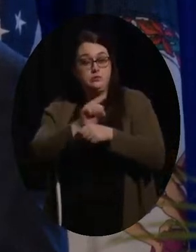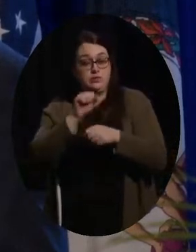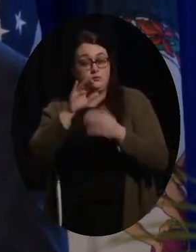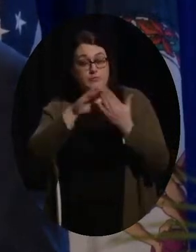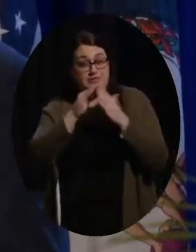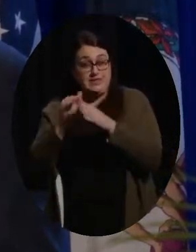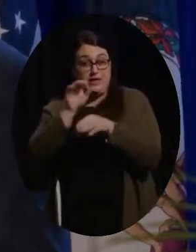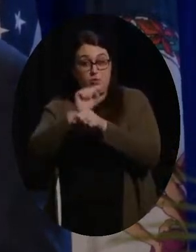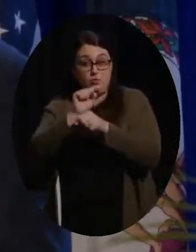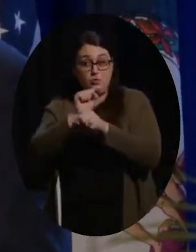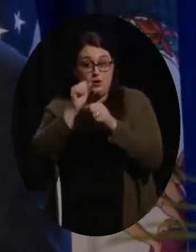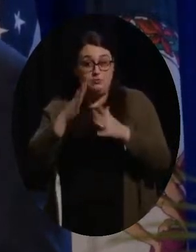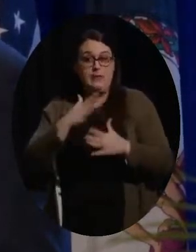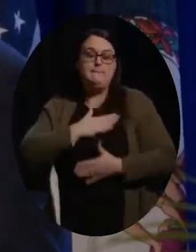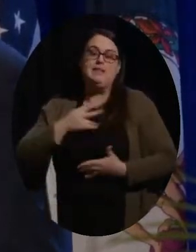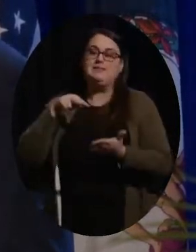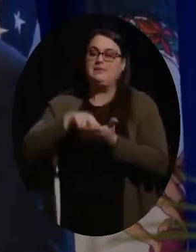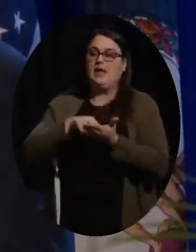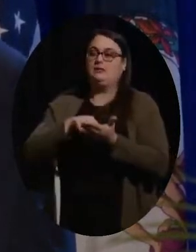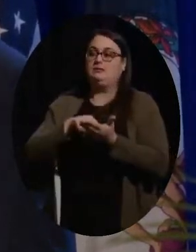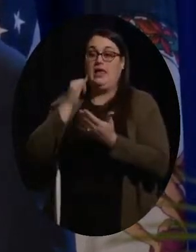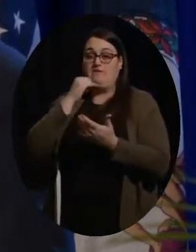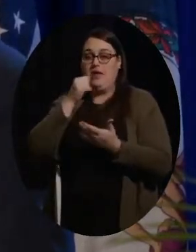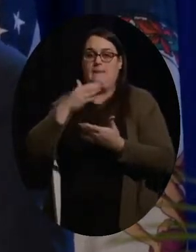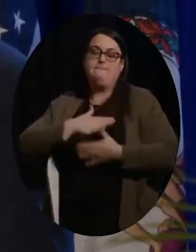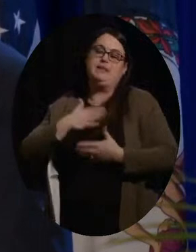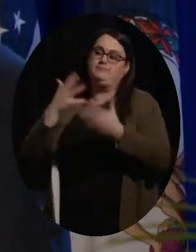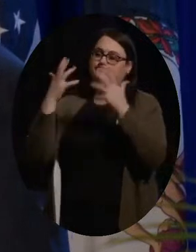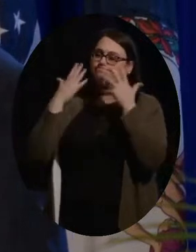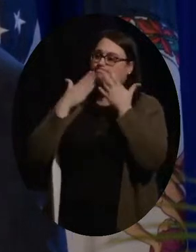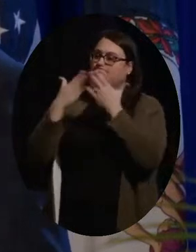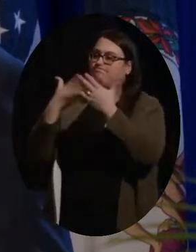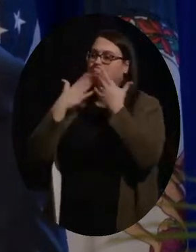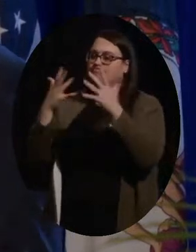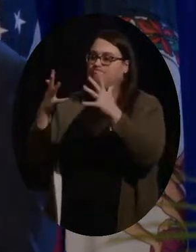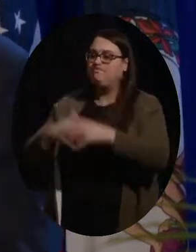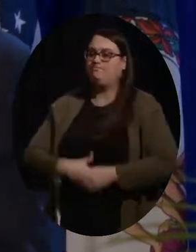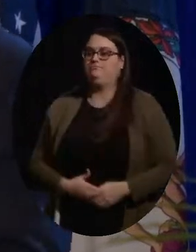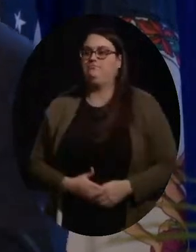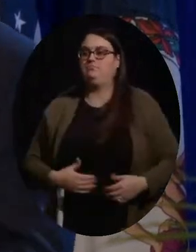stand, and will the rest of us here tonight please join me in applauding their service?